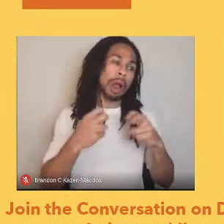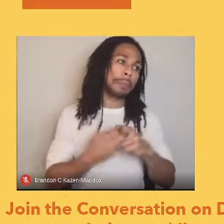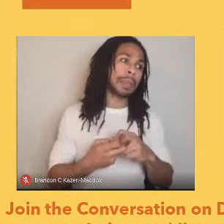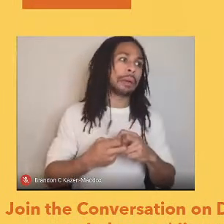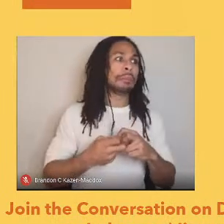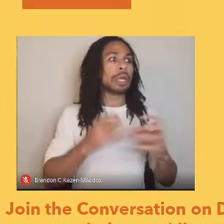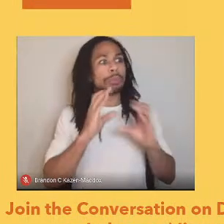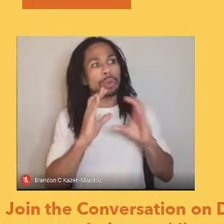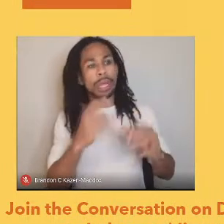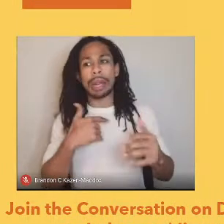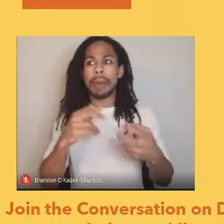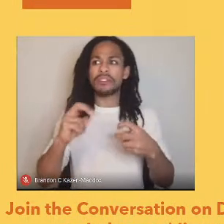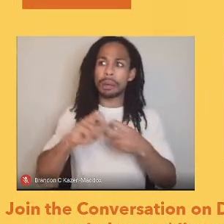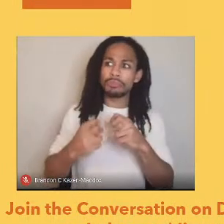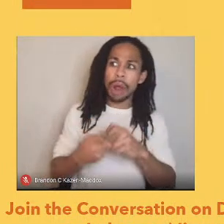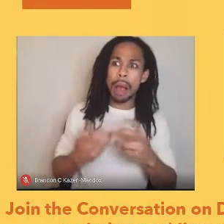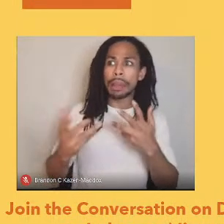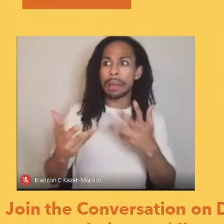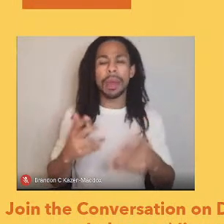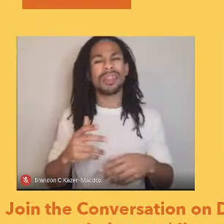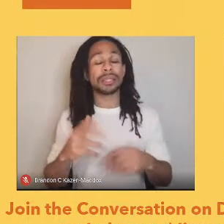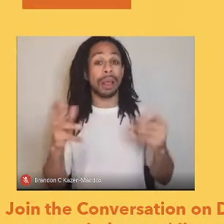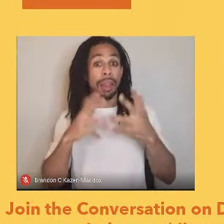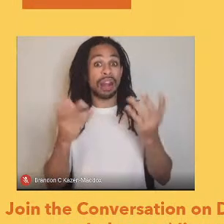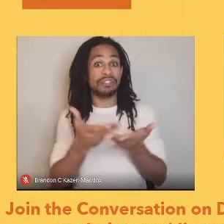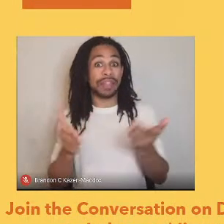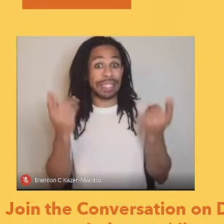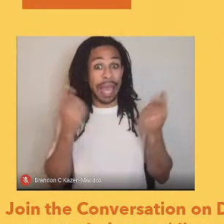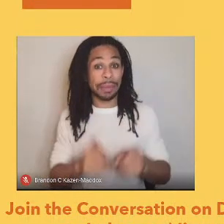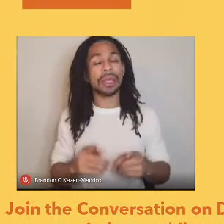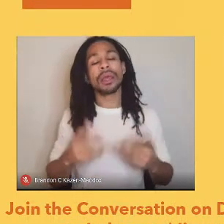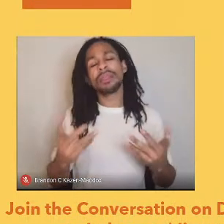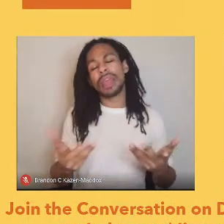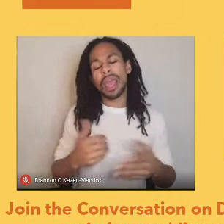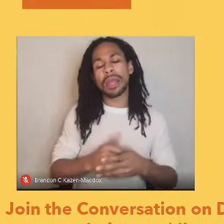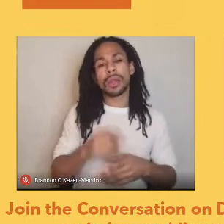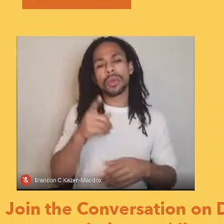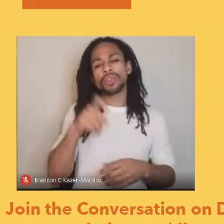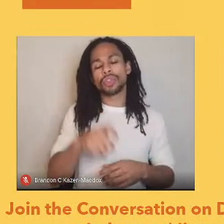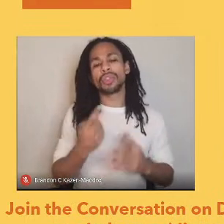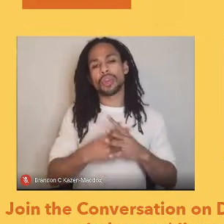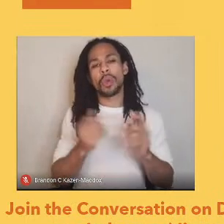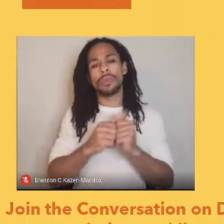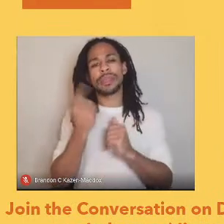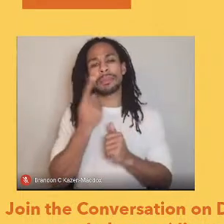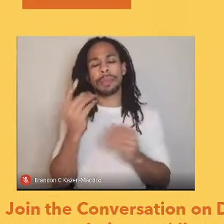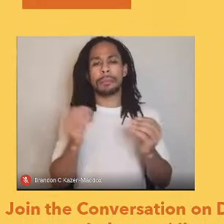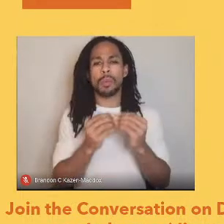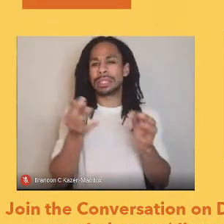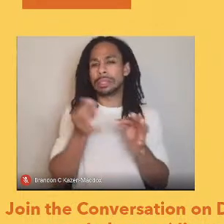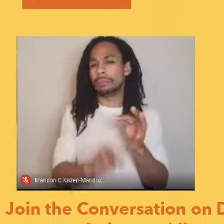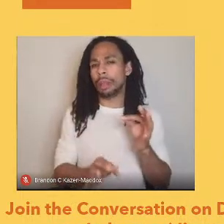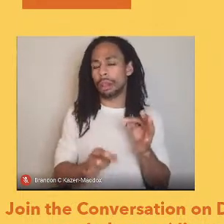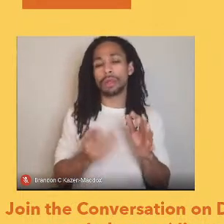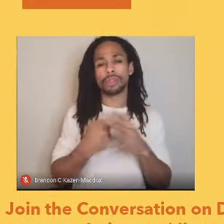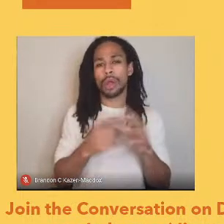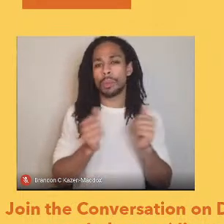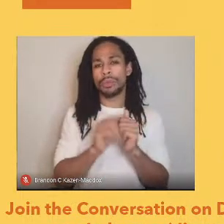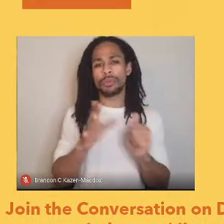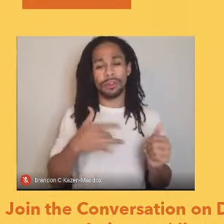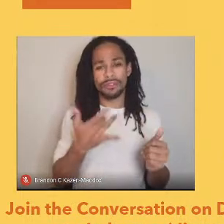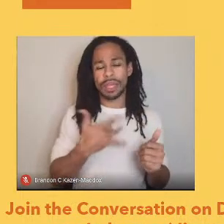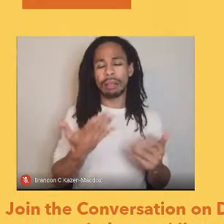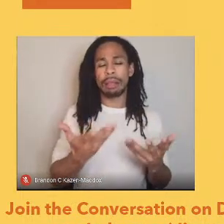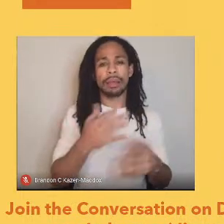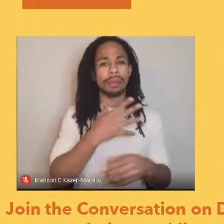underscoring for this. There's a lot of stuff happening. And always start with something kind of more simplistic. Start with the feeling, get rid of the dialogue, get